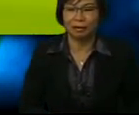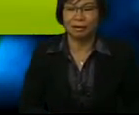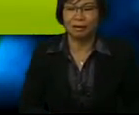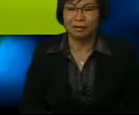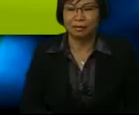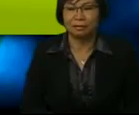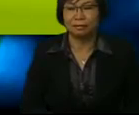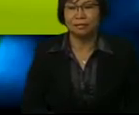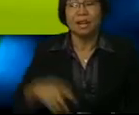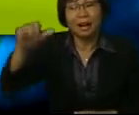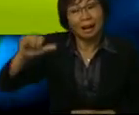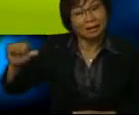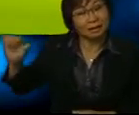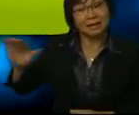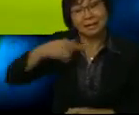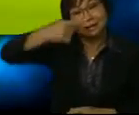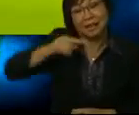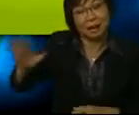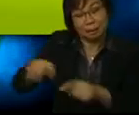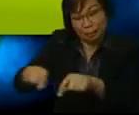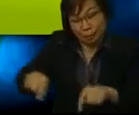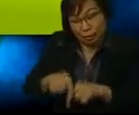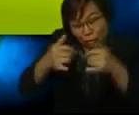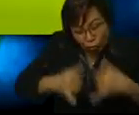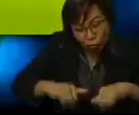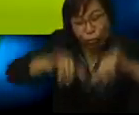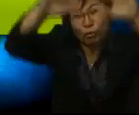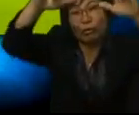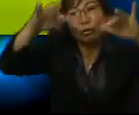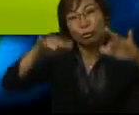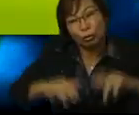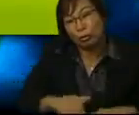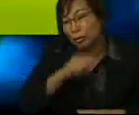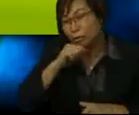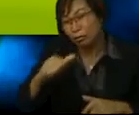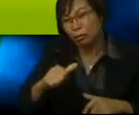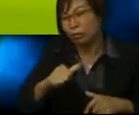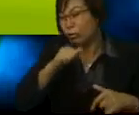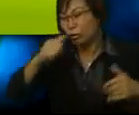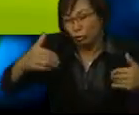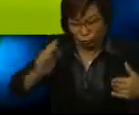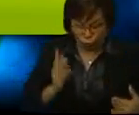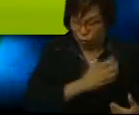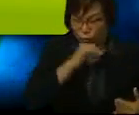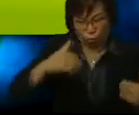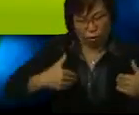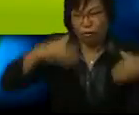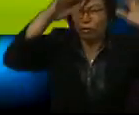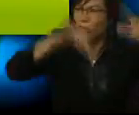Aisha said that her place has continuous rain, but we're not having any rain. That's not fair!